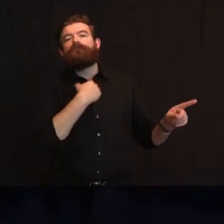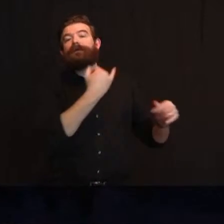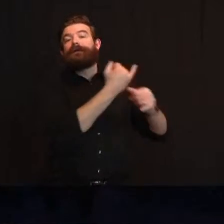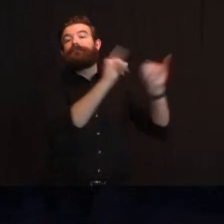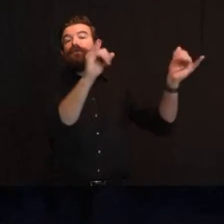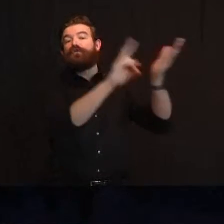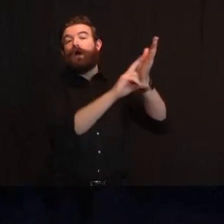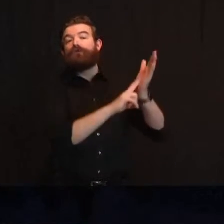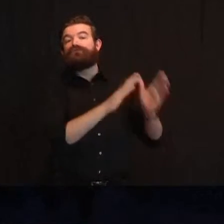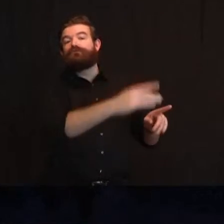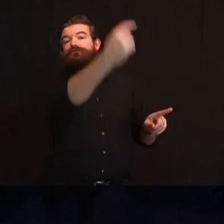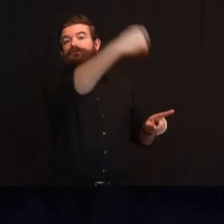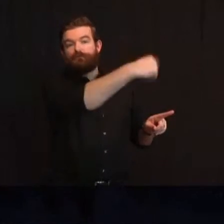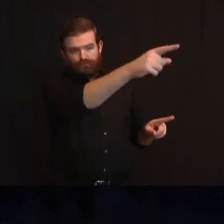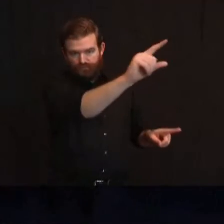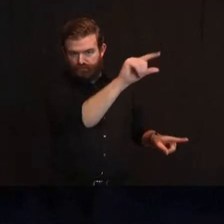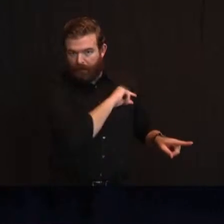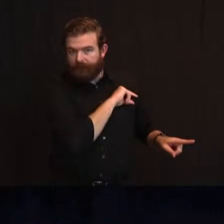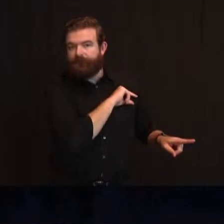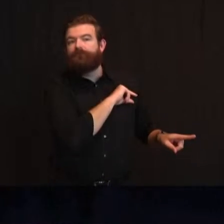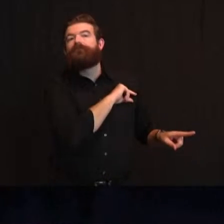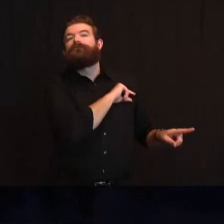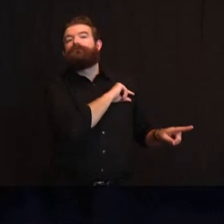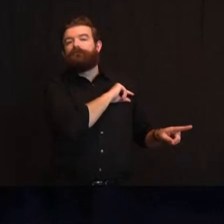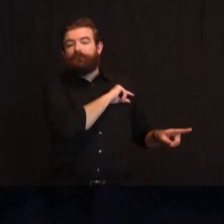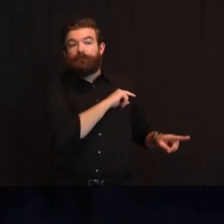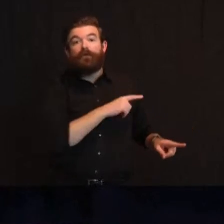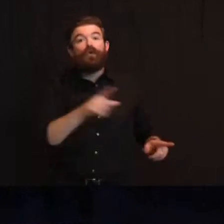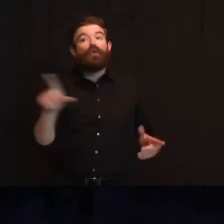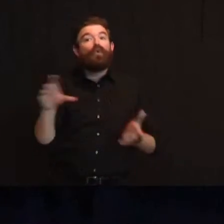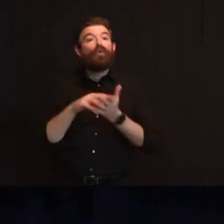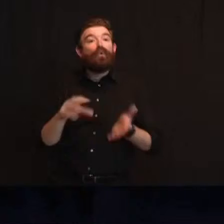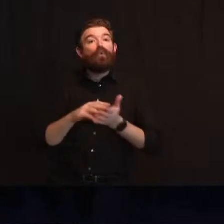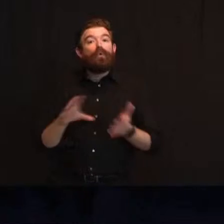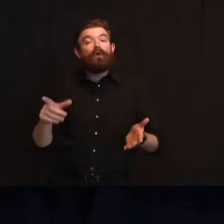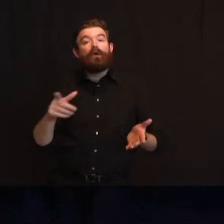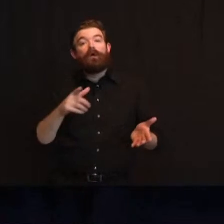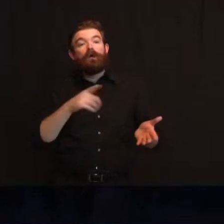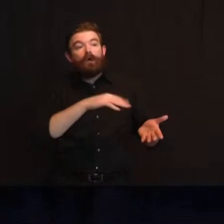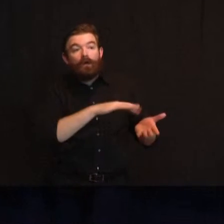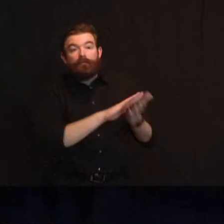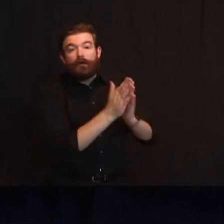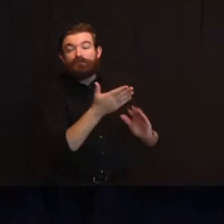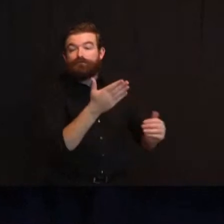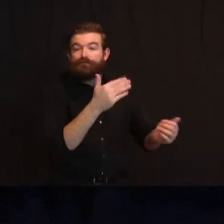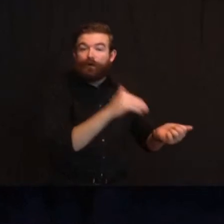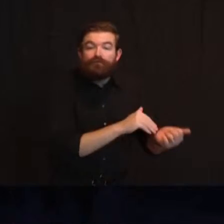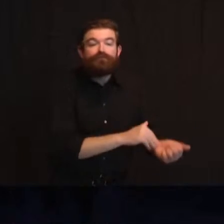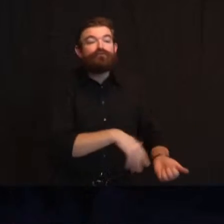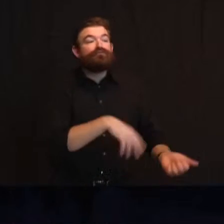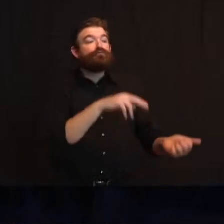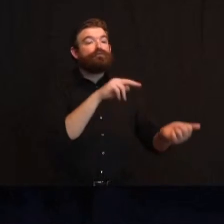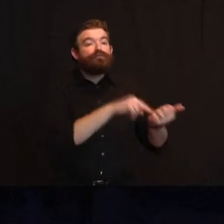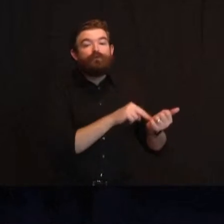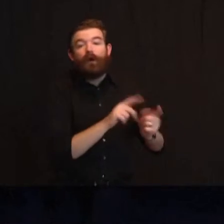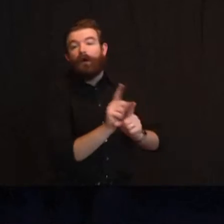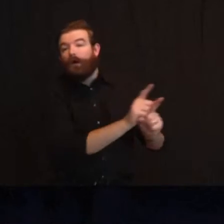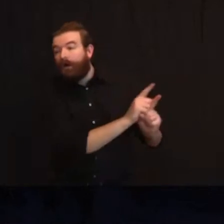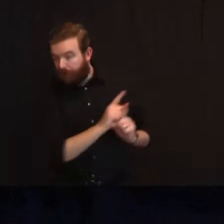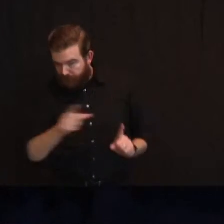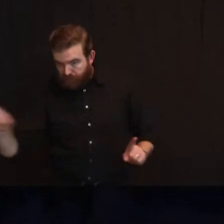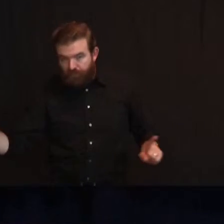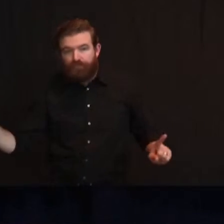students studying the various health professions and volunteers, and essential caregivers who are entering